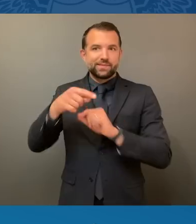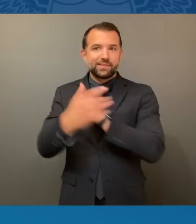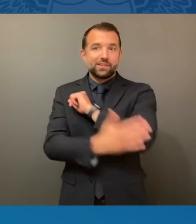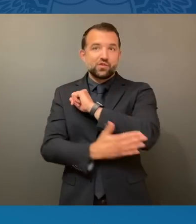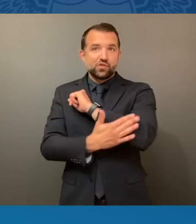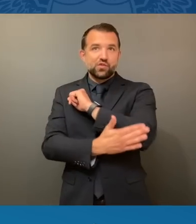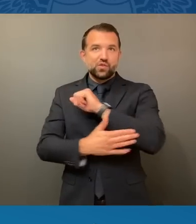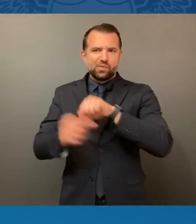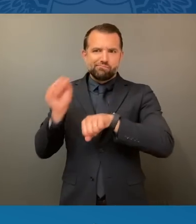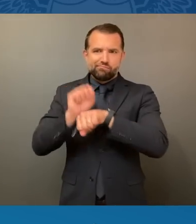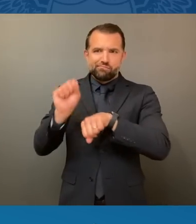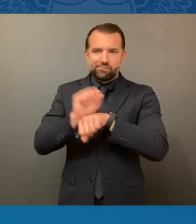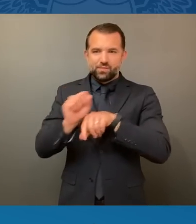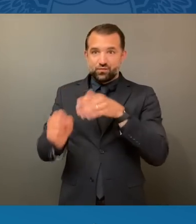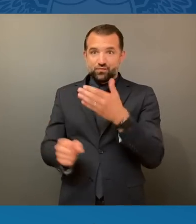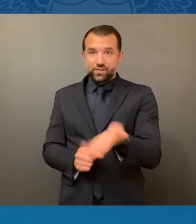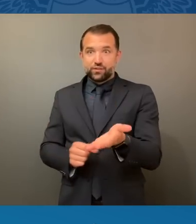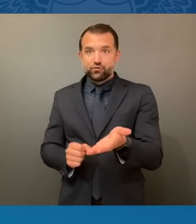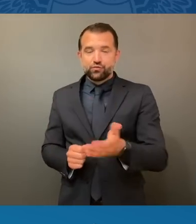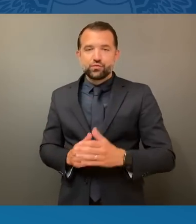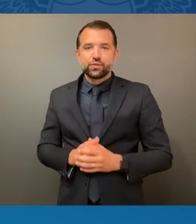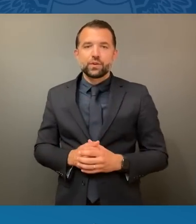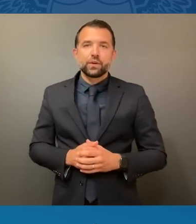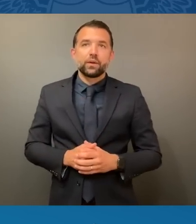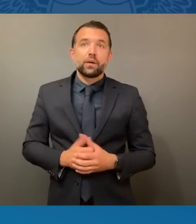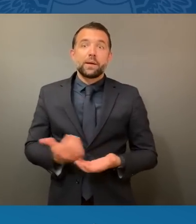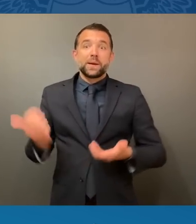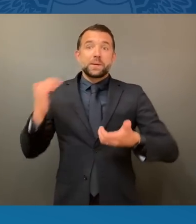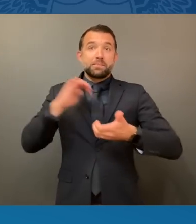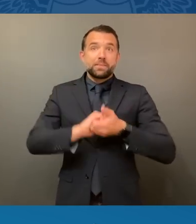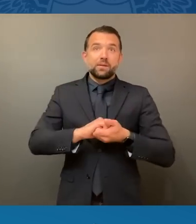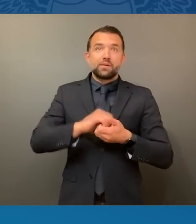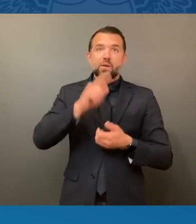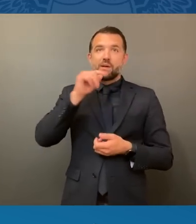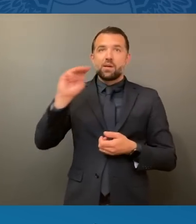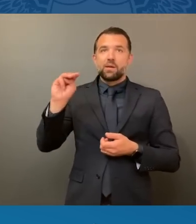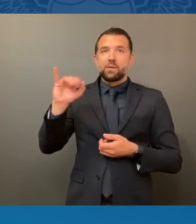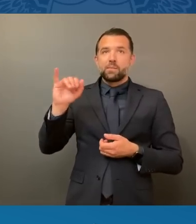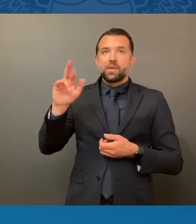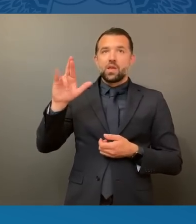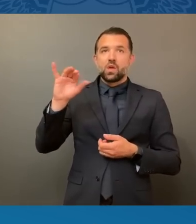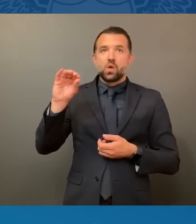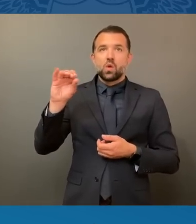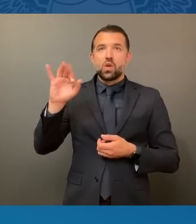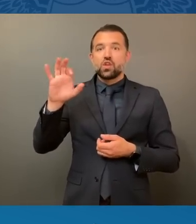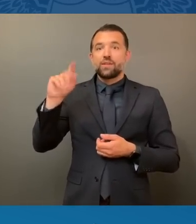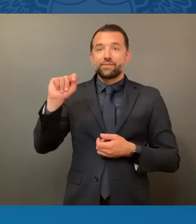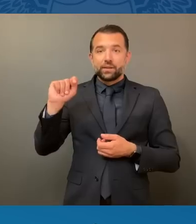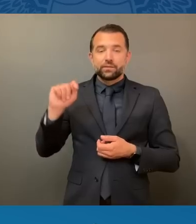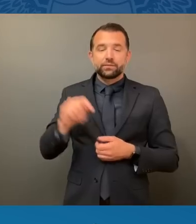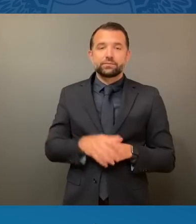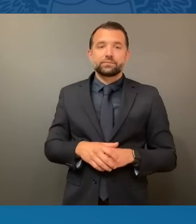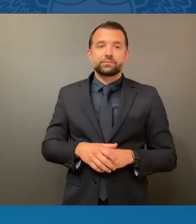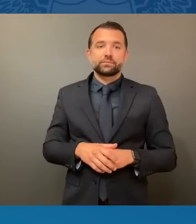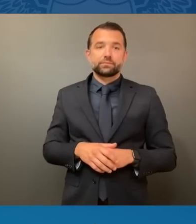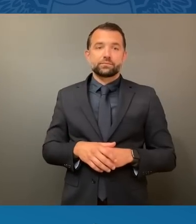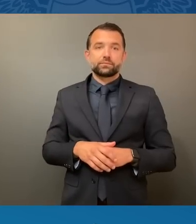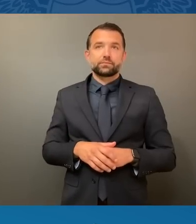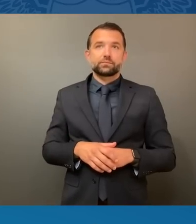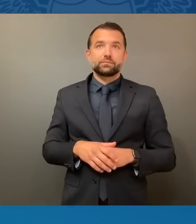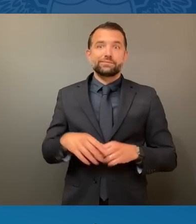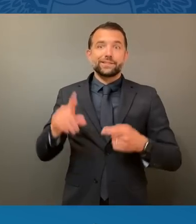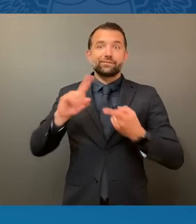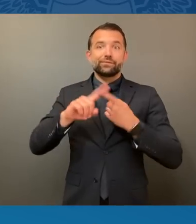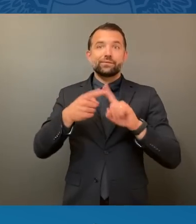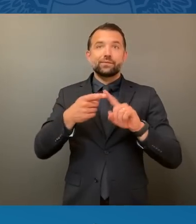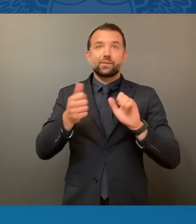And the partners were Microsoft. The partners were, we had friends who are not only in technology,